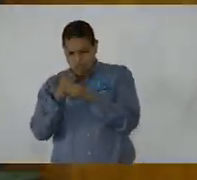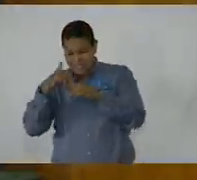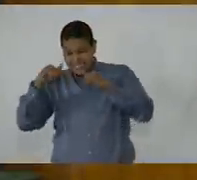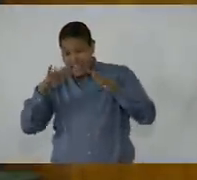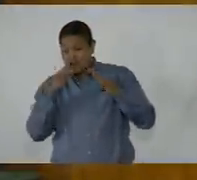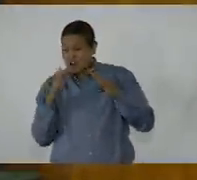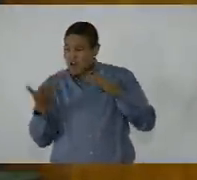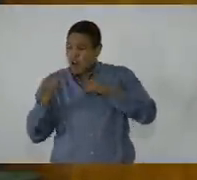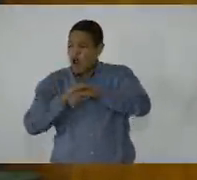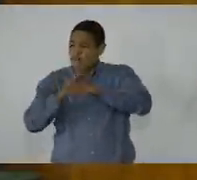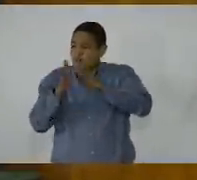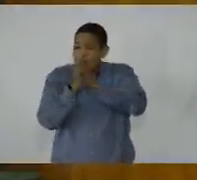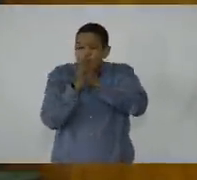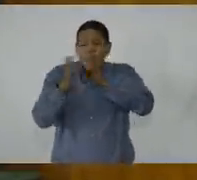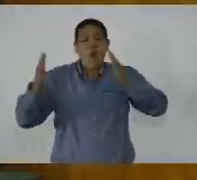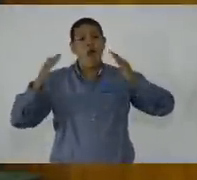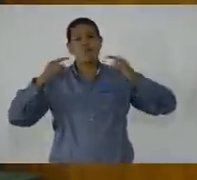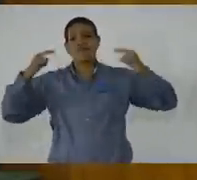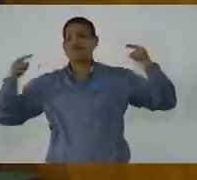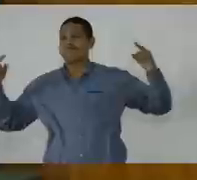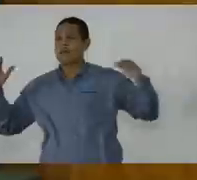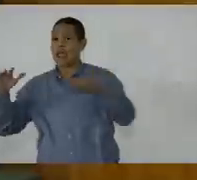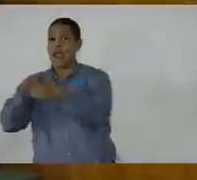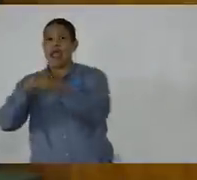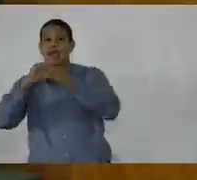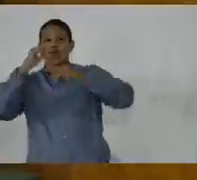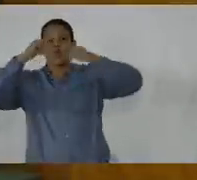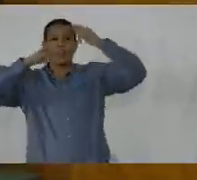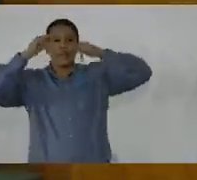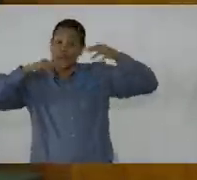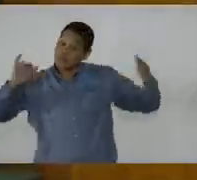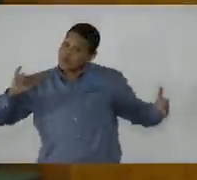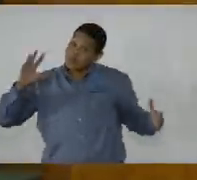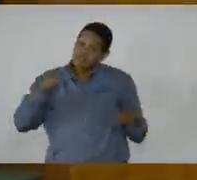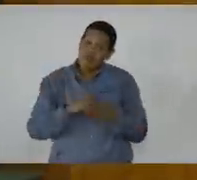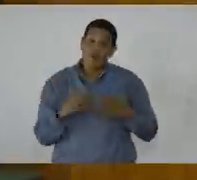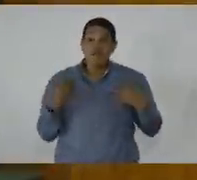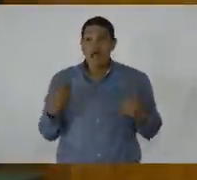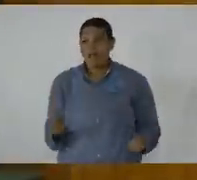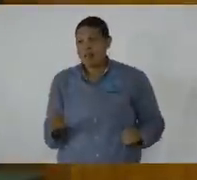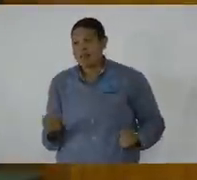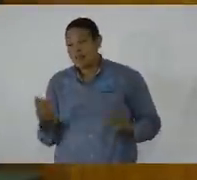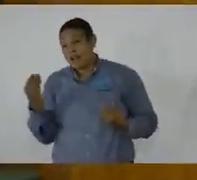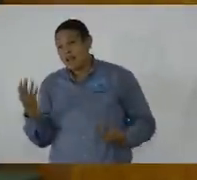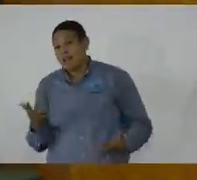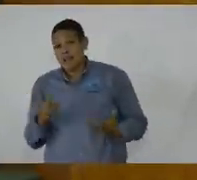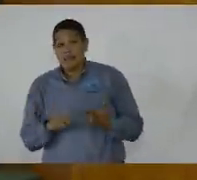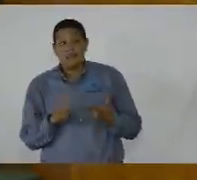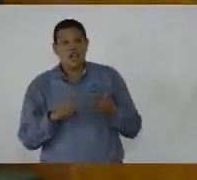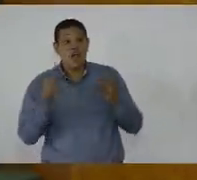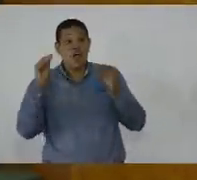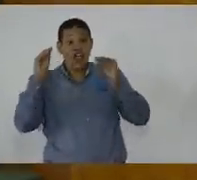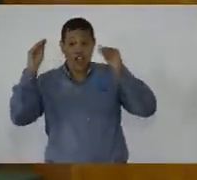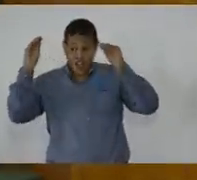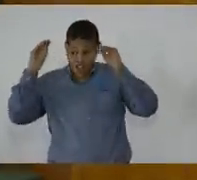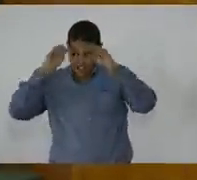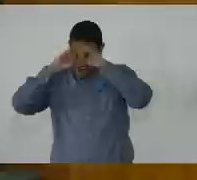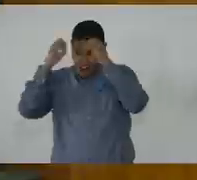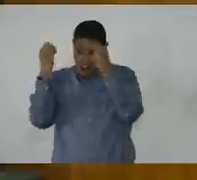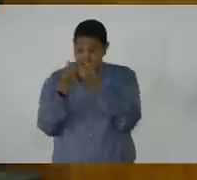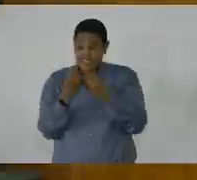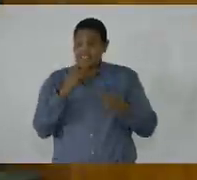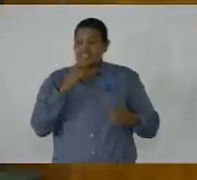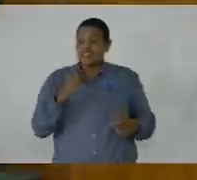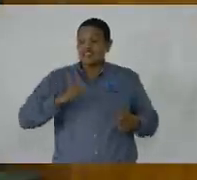a wide range of areas, including building construction, health informatics, organizational resilience,